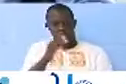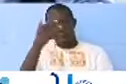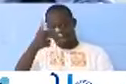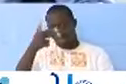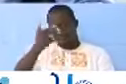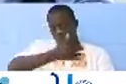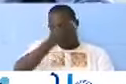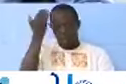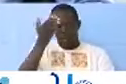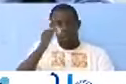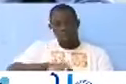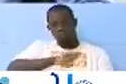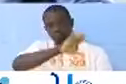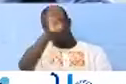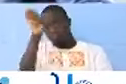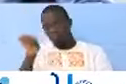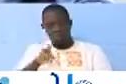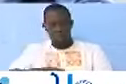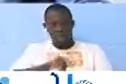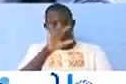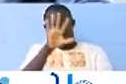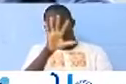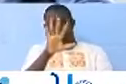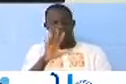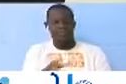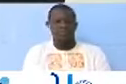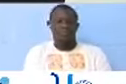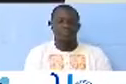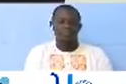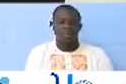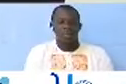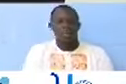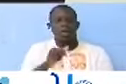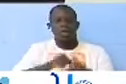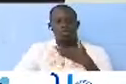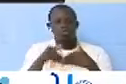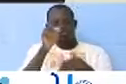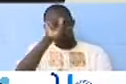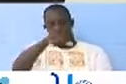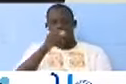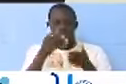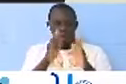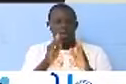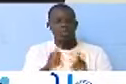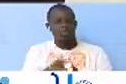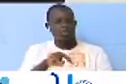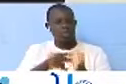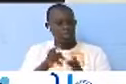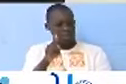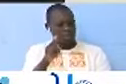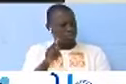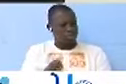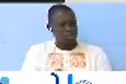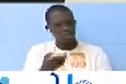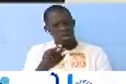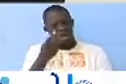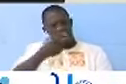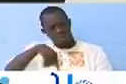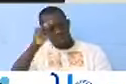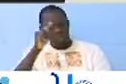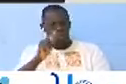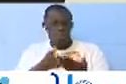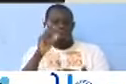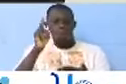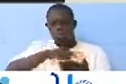morning. 5 o'clock. Till 5. And in your view, Mr. Sanneh, was that correct procedure? Was it